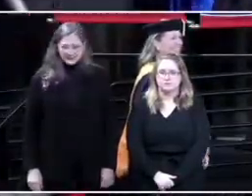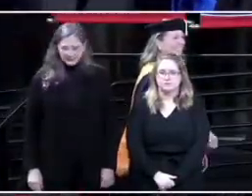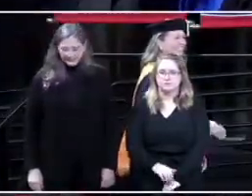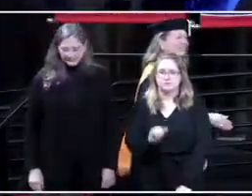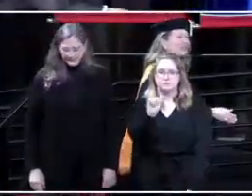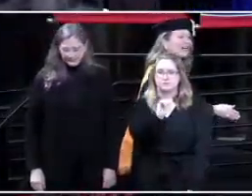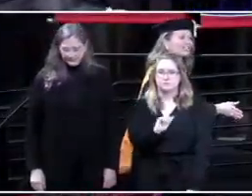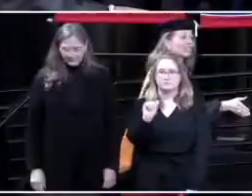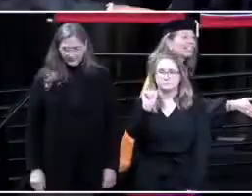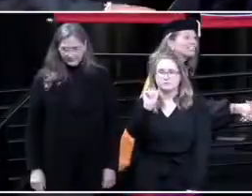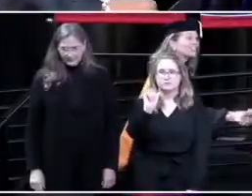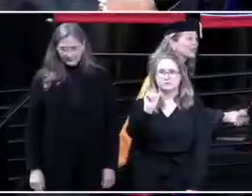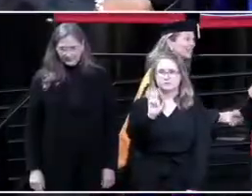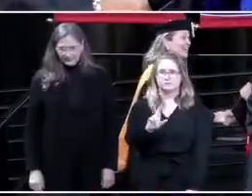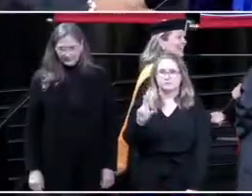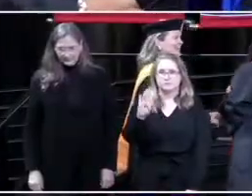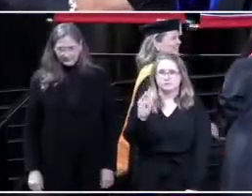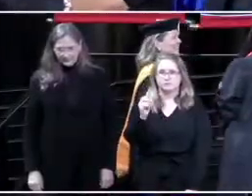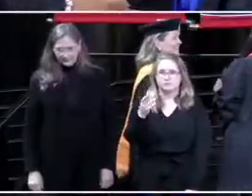Ava Ruth Brogdon.